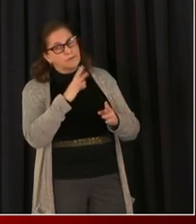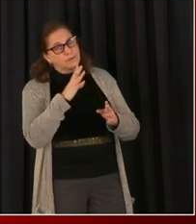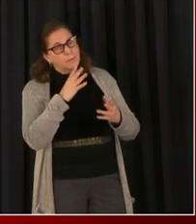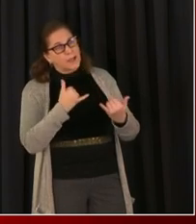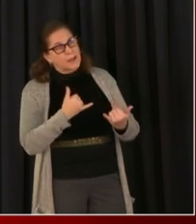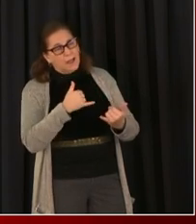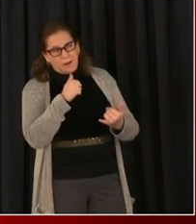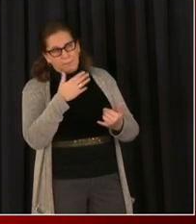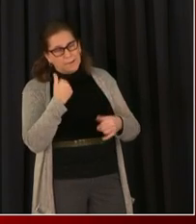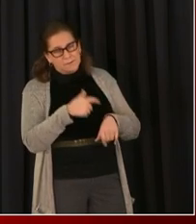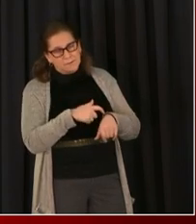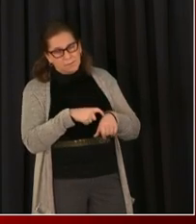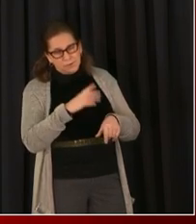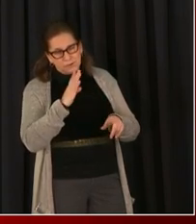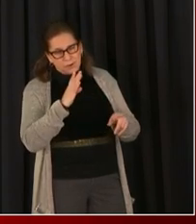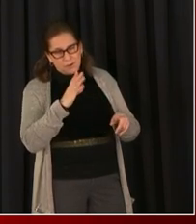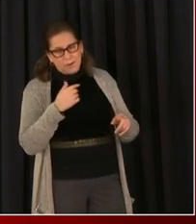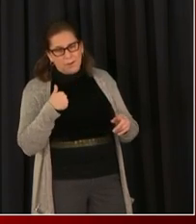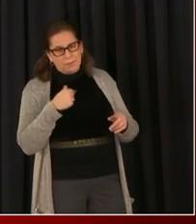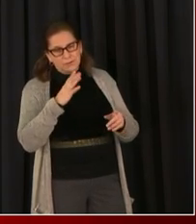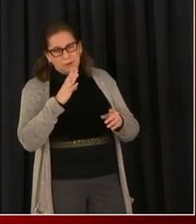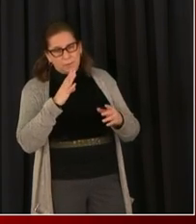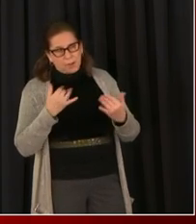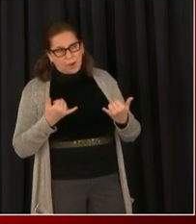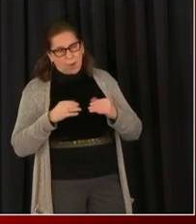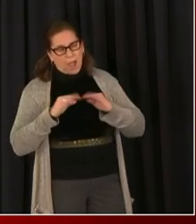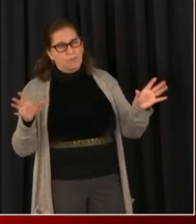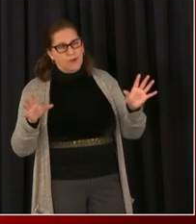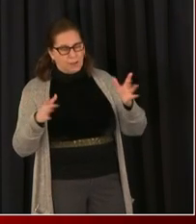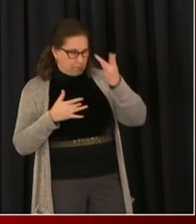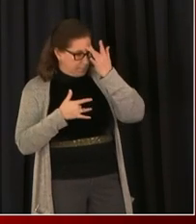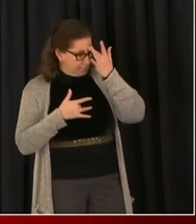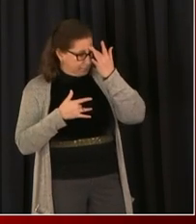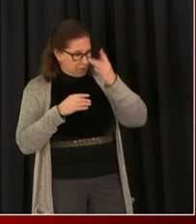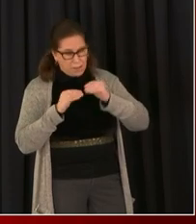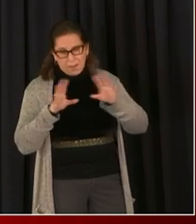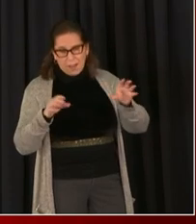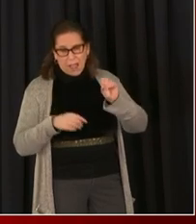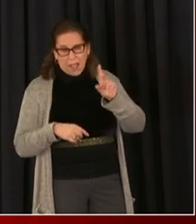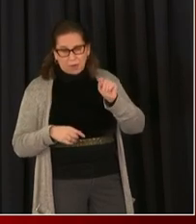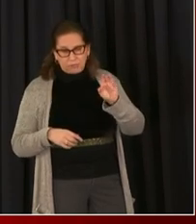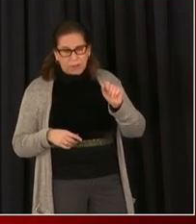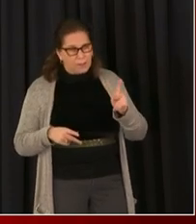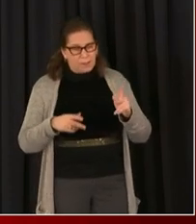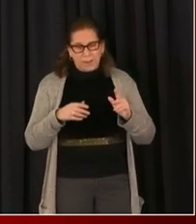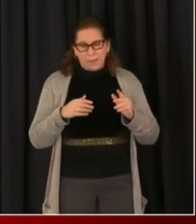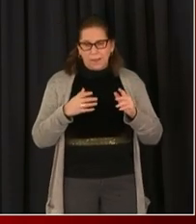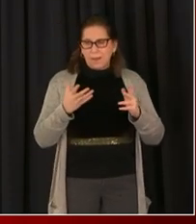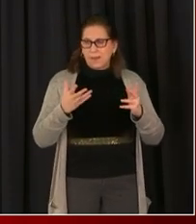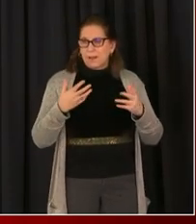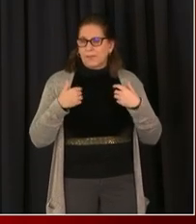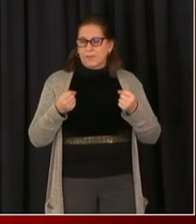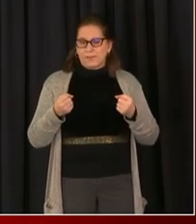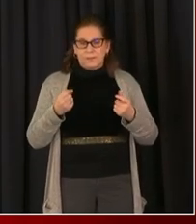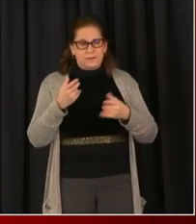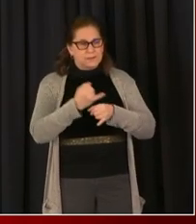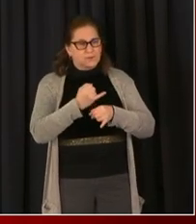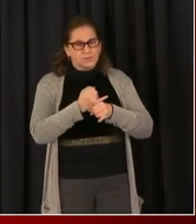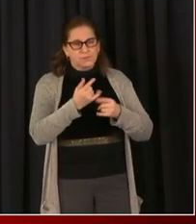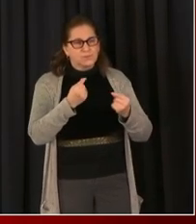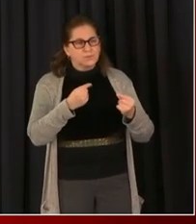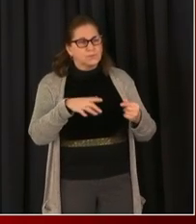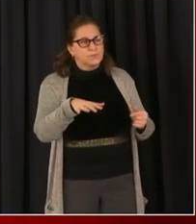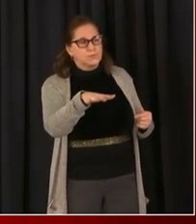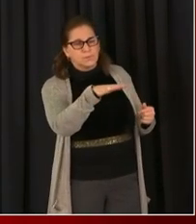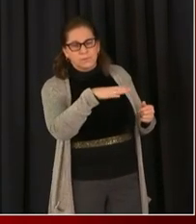why healthcare settings are excluded, and then as we break down these numbers, if I see 30 outbreaks, well, define an